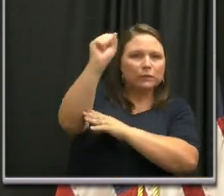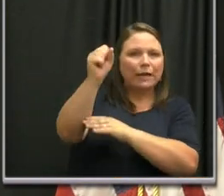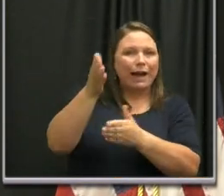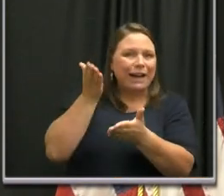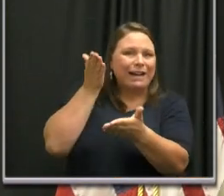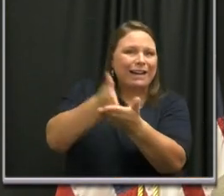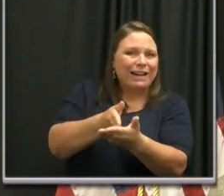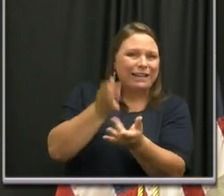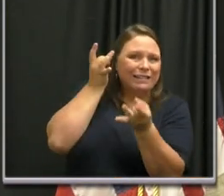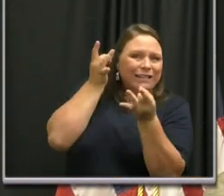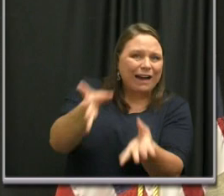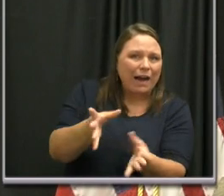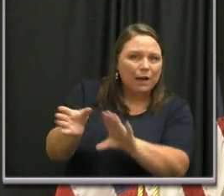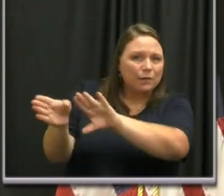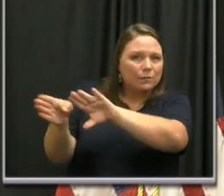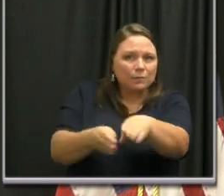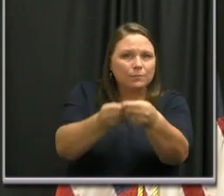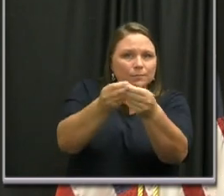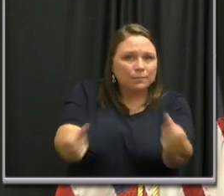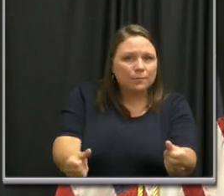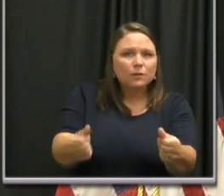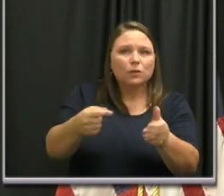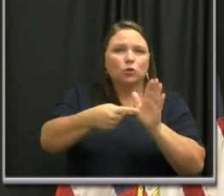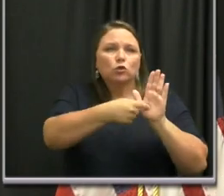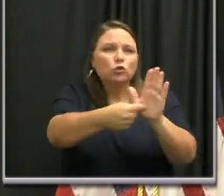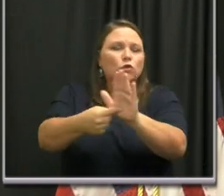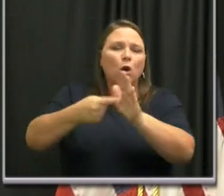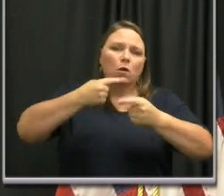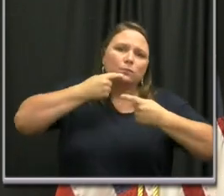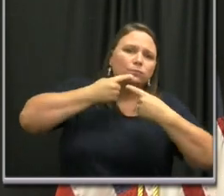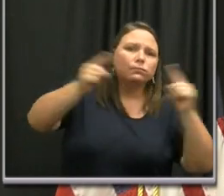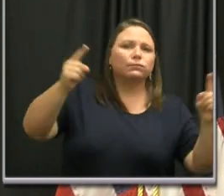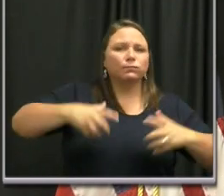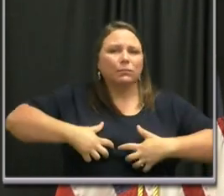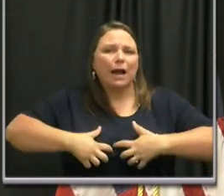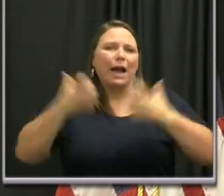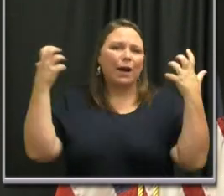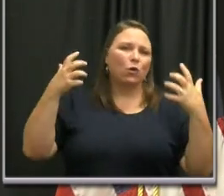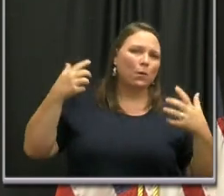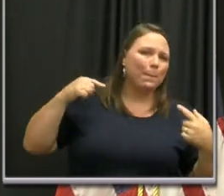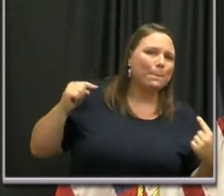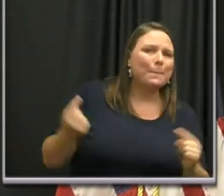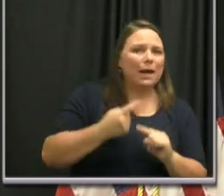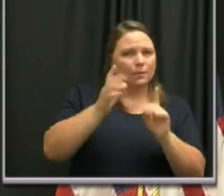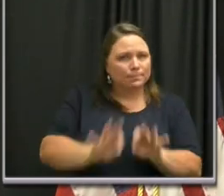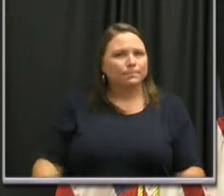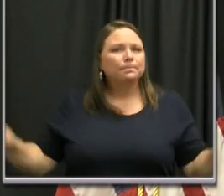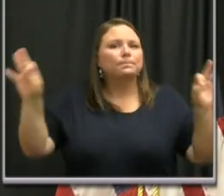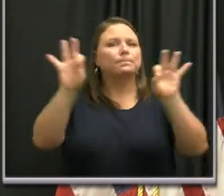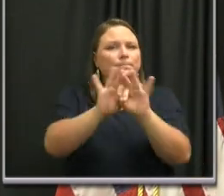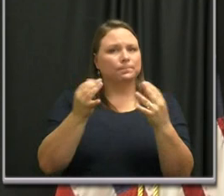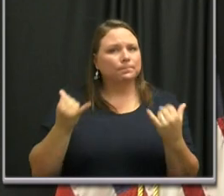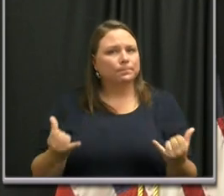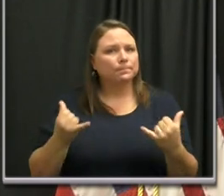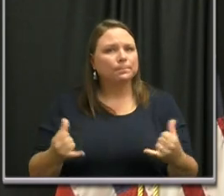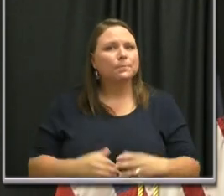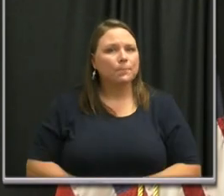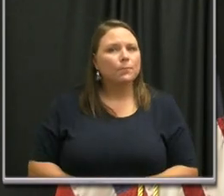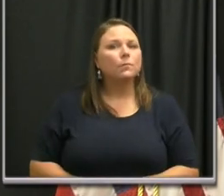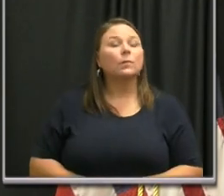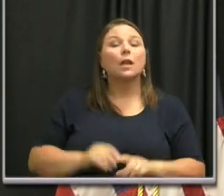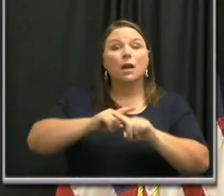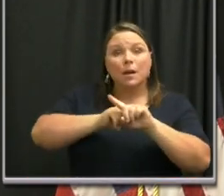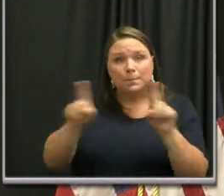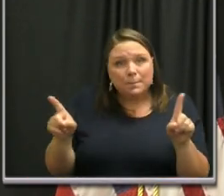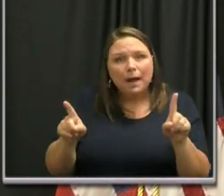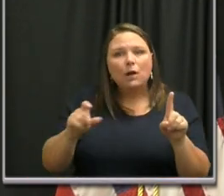hate and give voice to our collective anger and despair and pain are really important. But we must